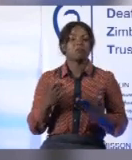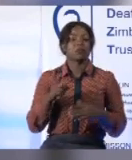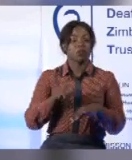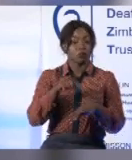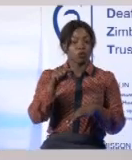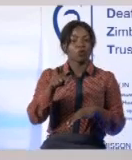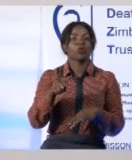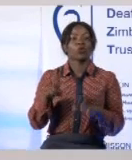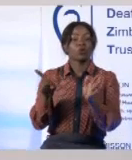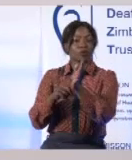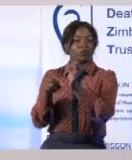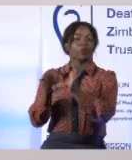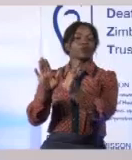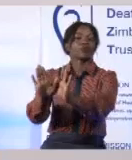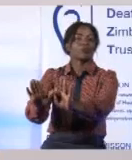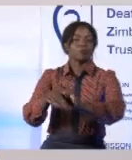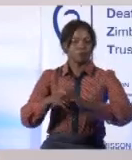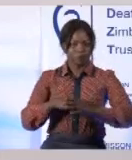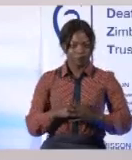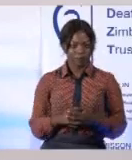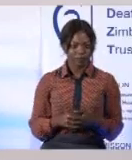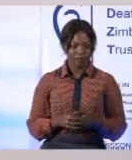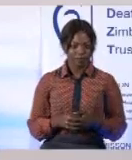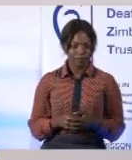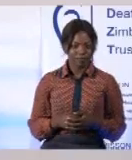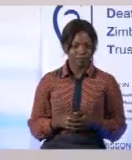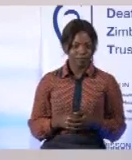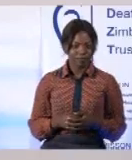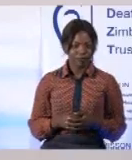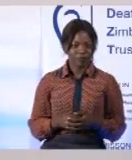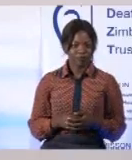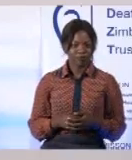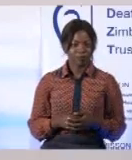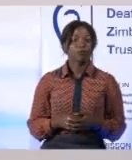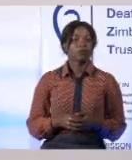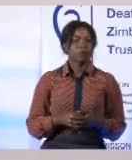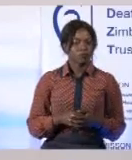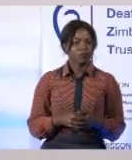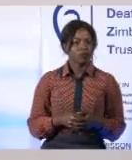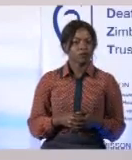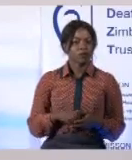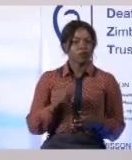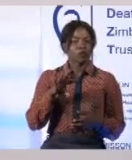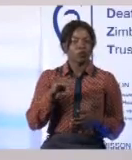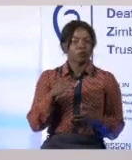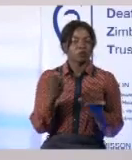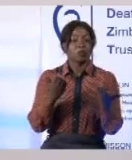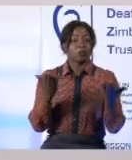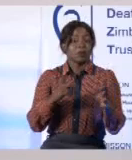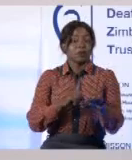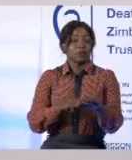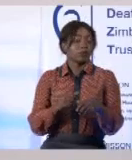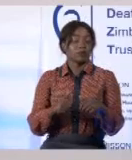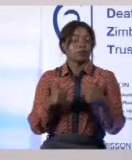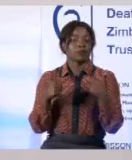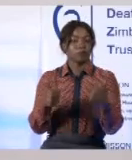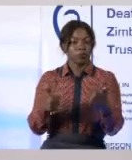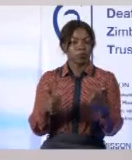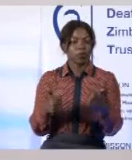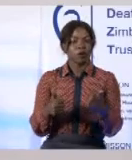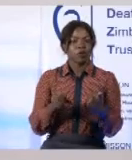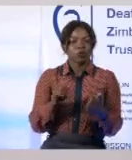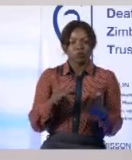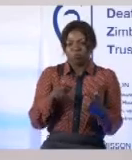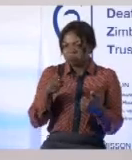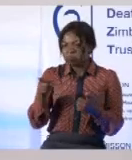will quit. And at what point he will quit when the time is right, when he has acquired what he needs to acquire? When